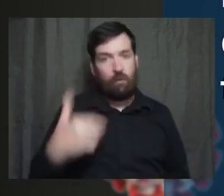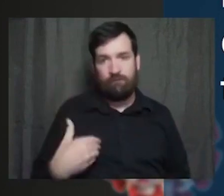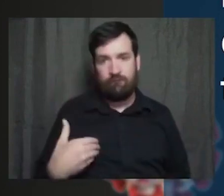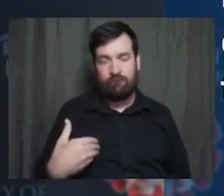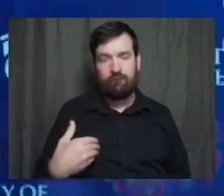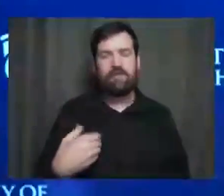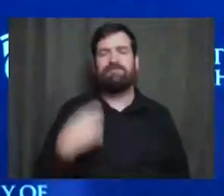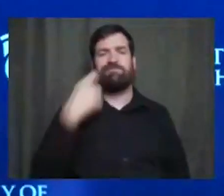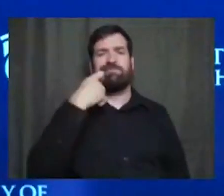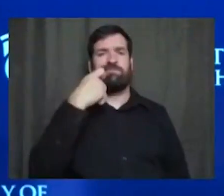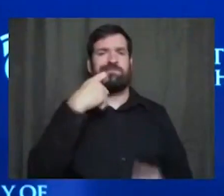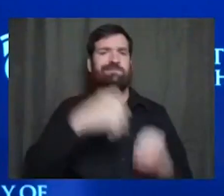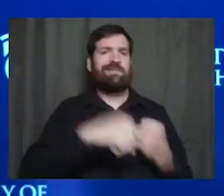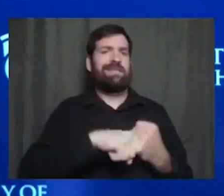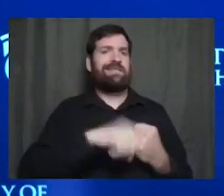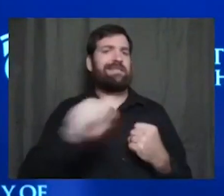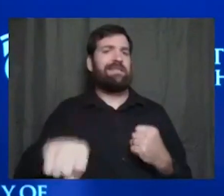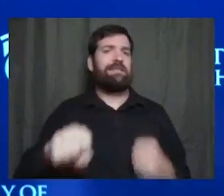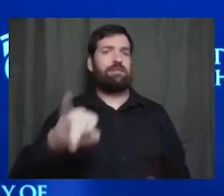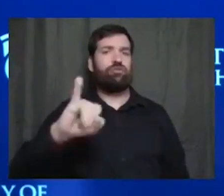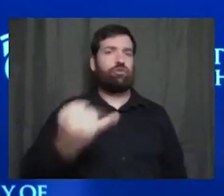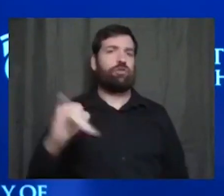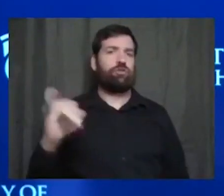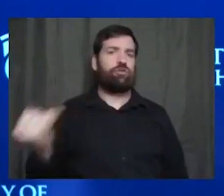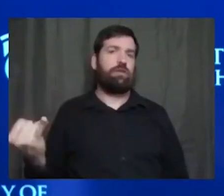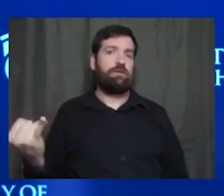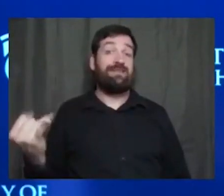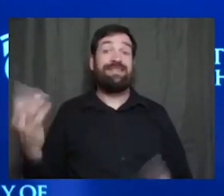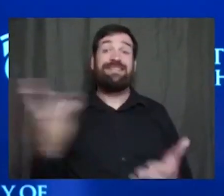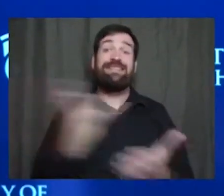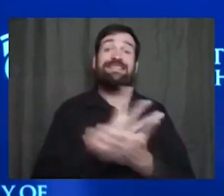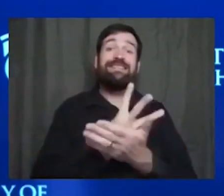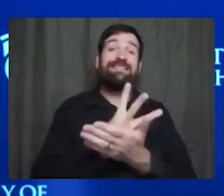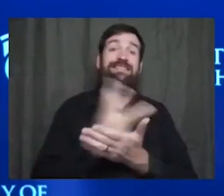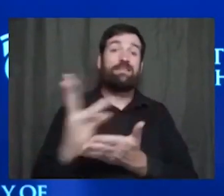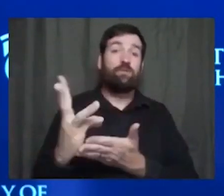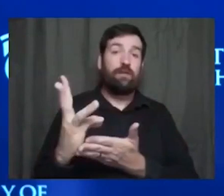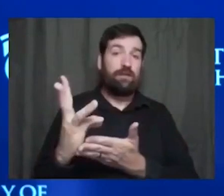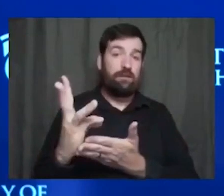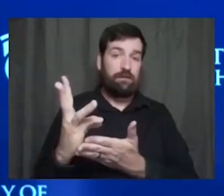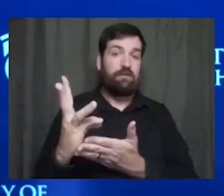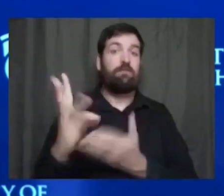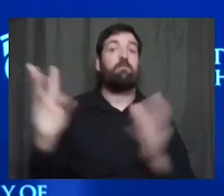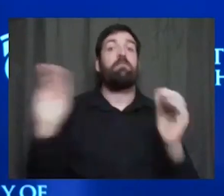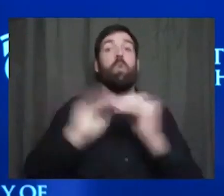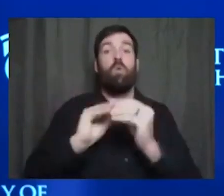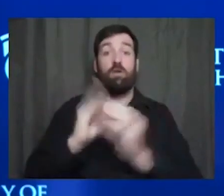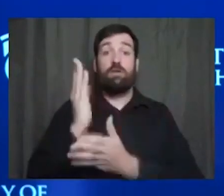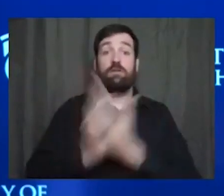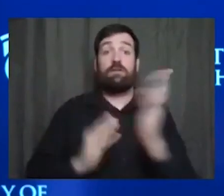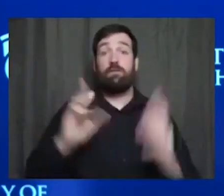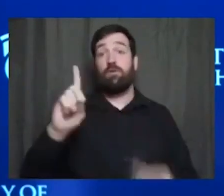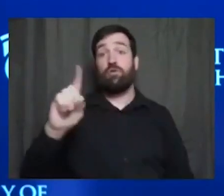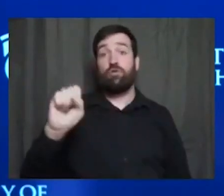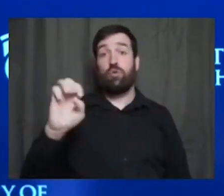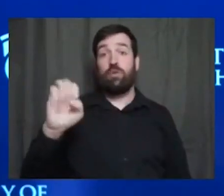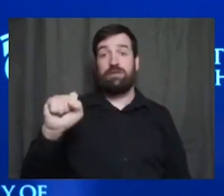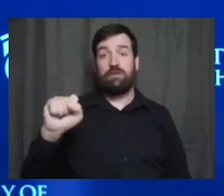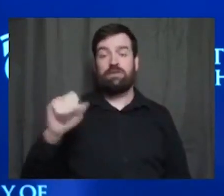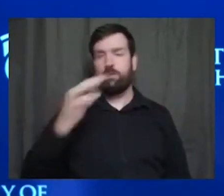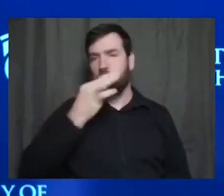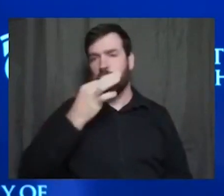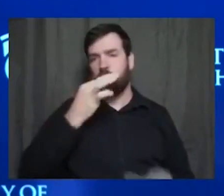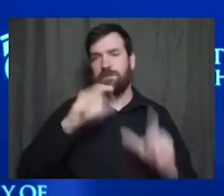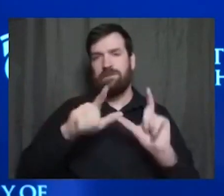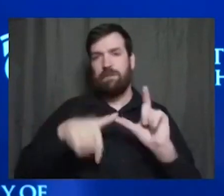Johnson & Johnson expiration date by 6 weeks because some of those doses were set to expire. It all has to do with